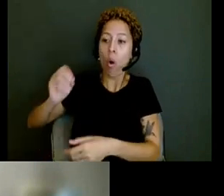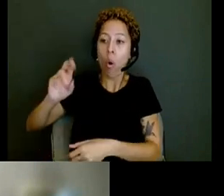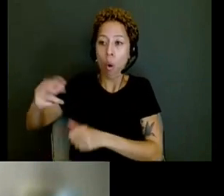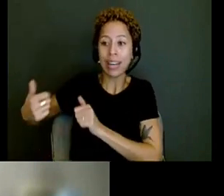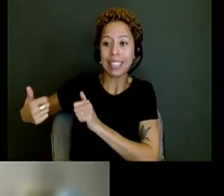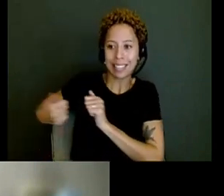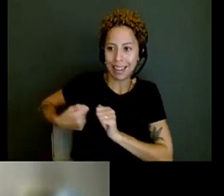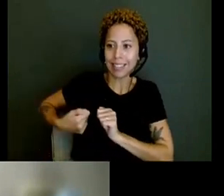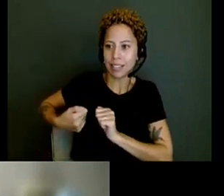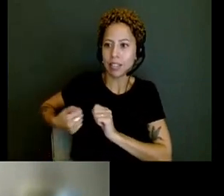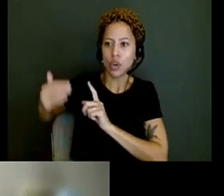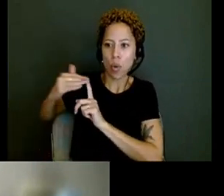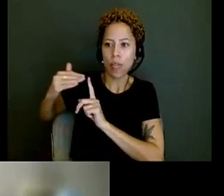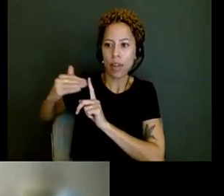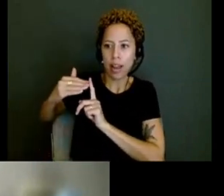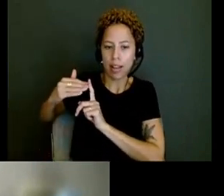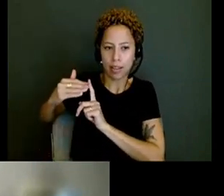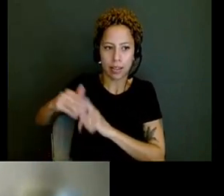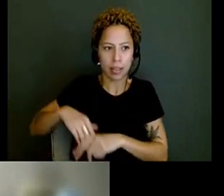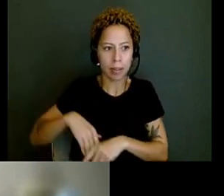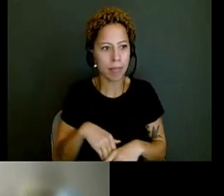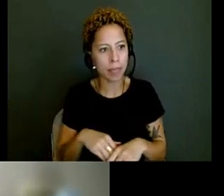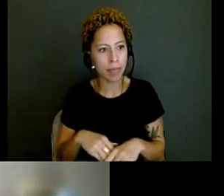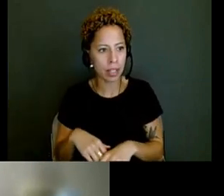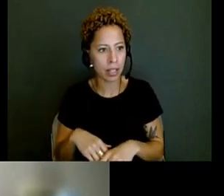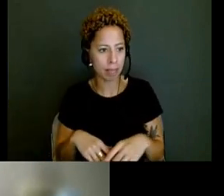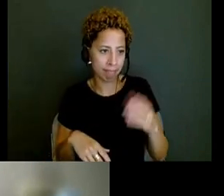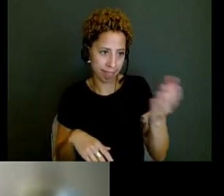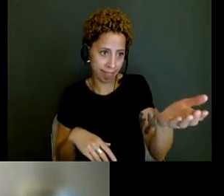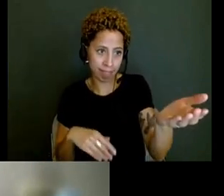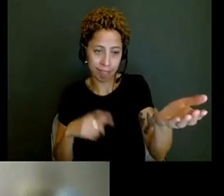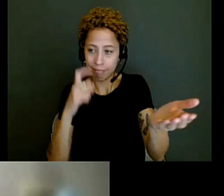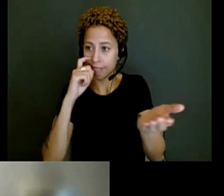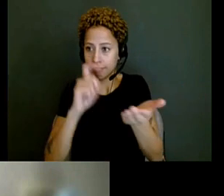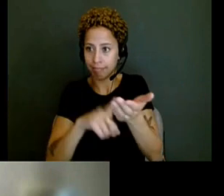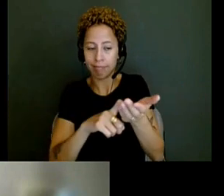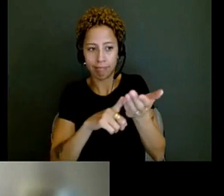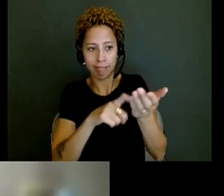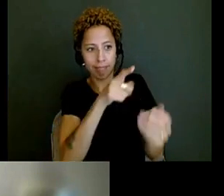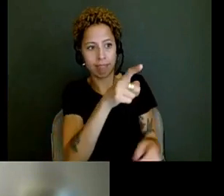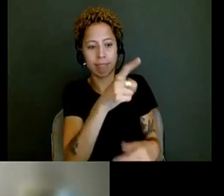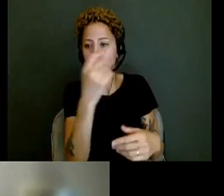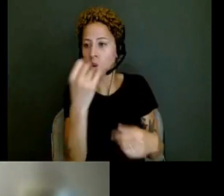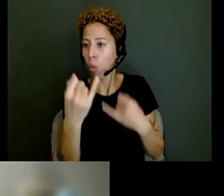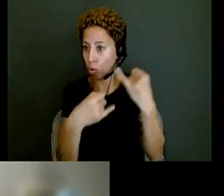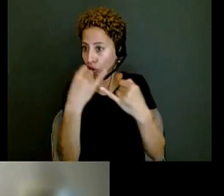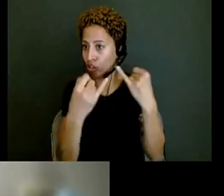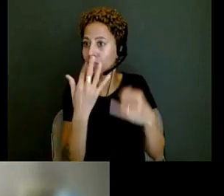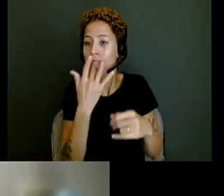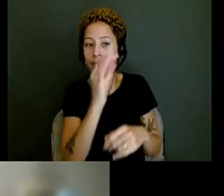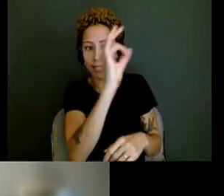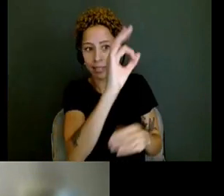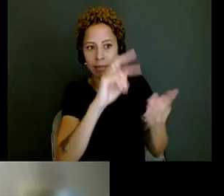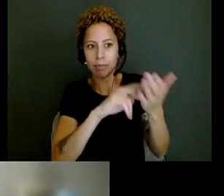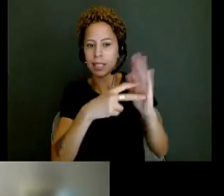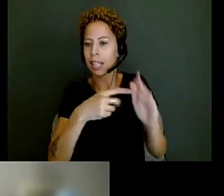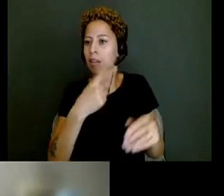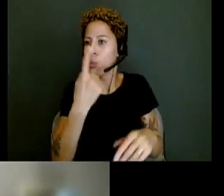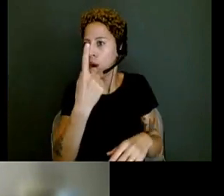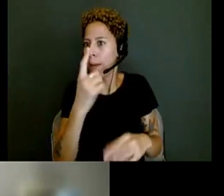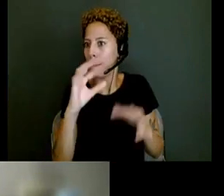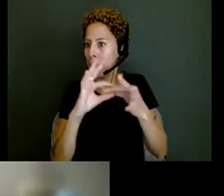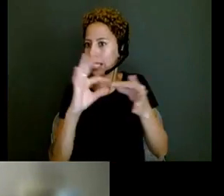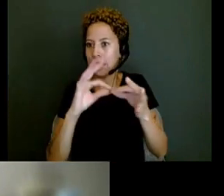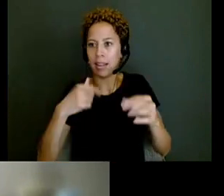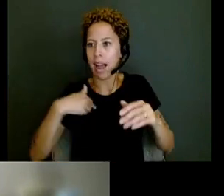So I open this up, and there we go. There's my client, and you'll see there's a new unread message with this person. And, in this case, I can